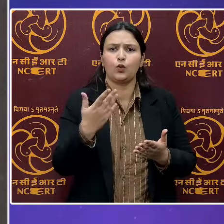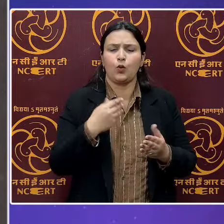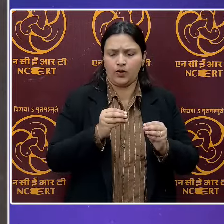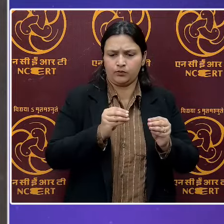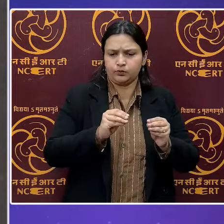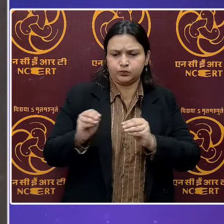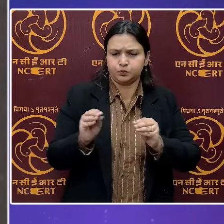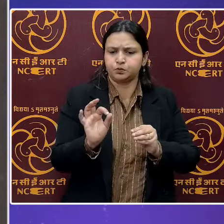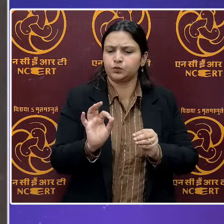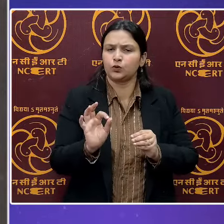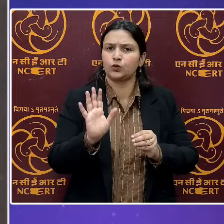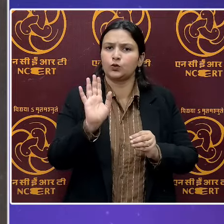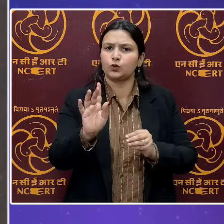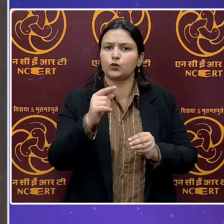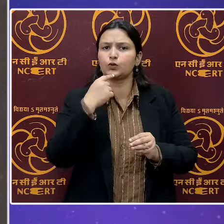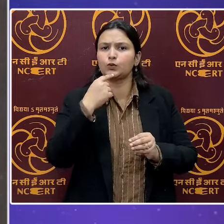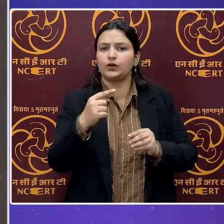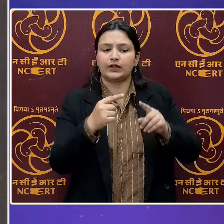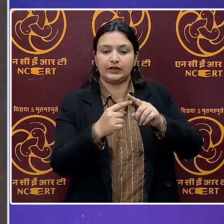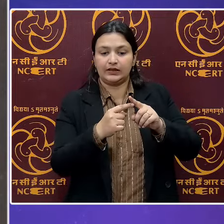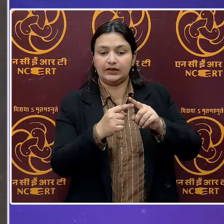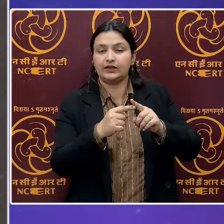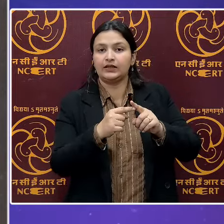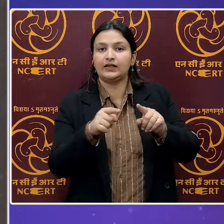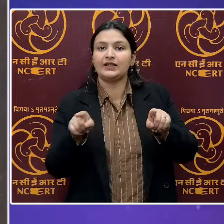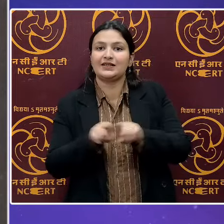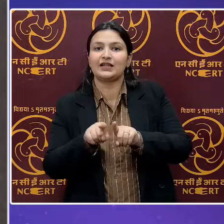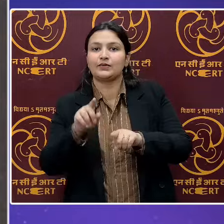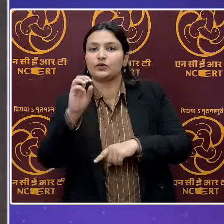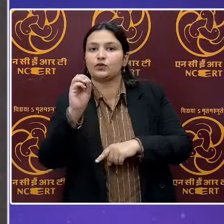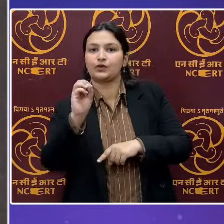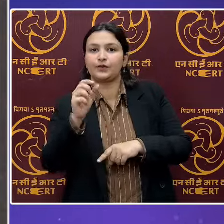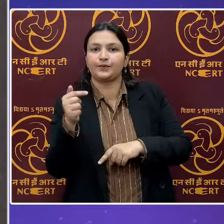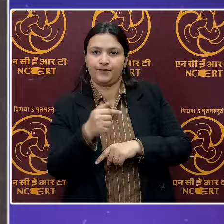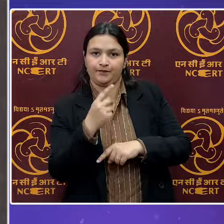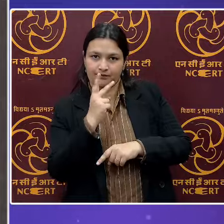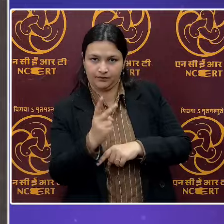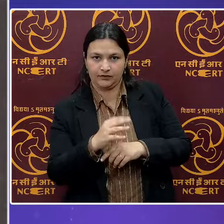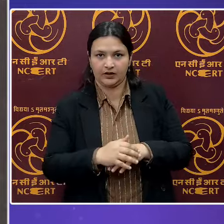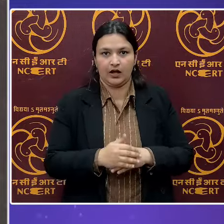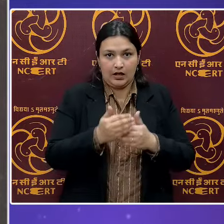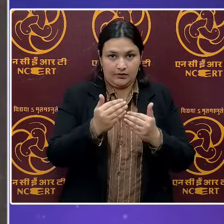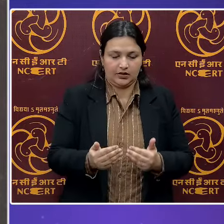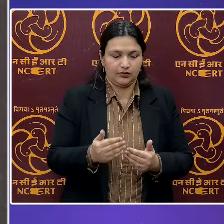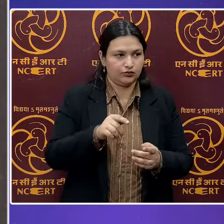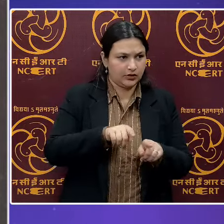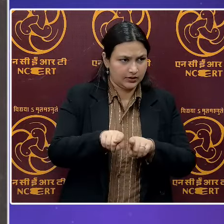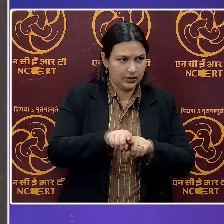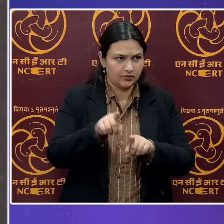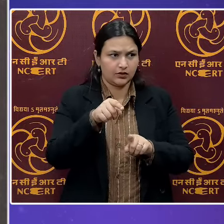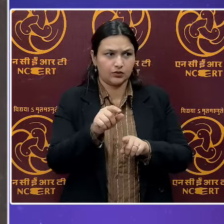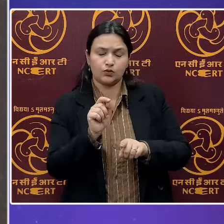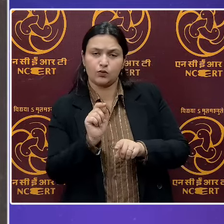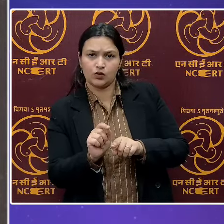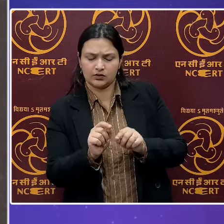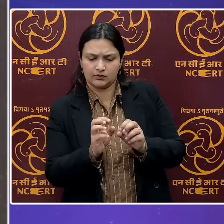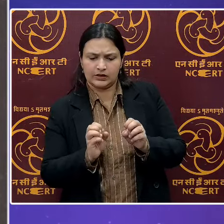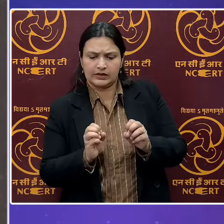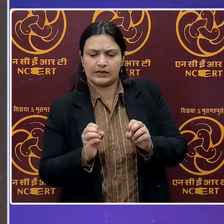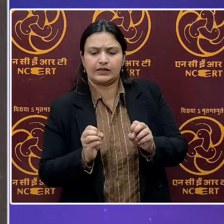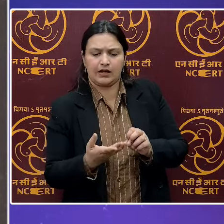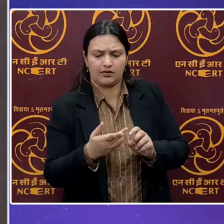only. At t is equal to 0, it was at this position. From here it starts moving. At time t, it covers